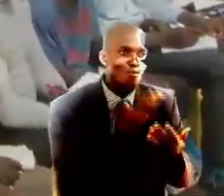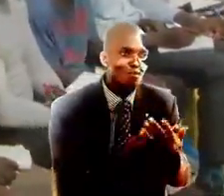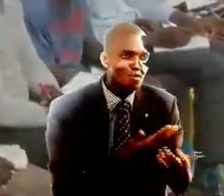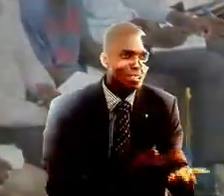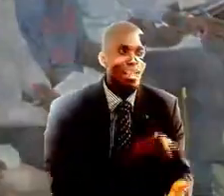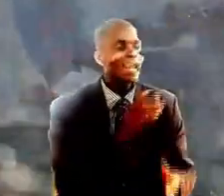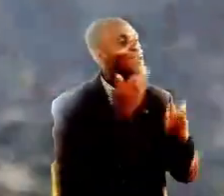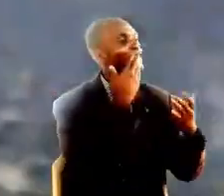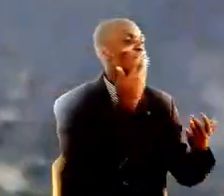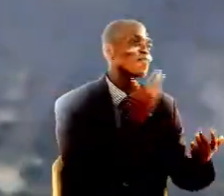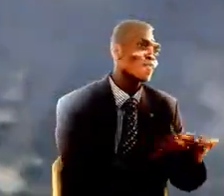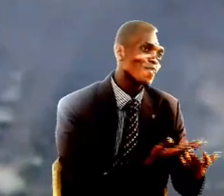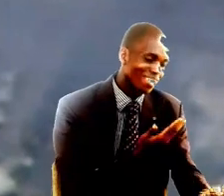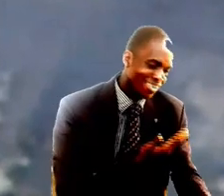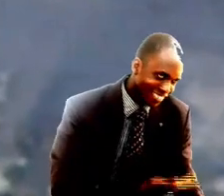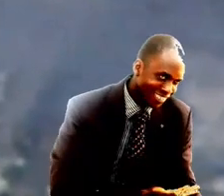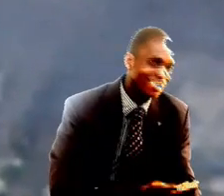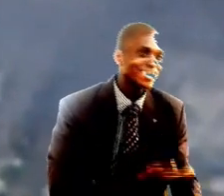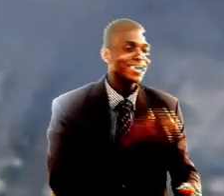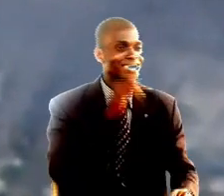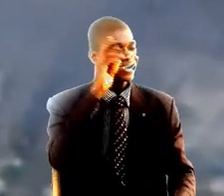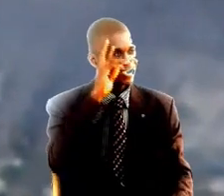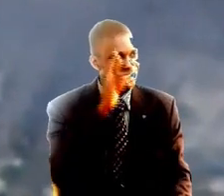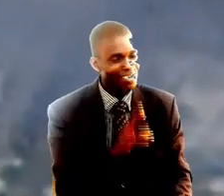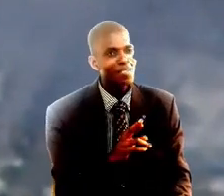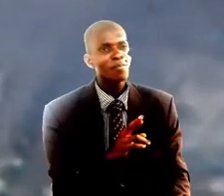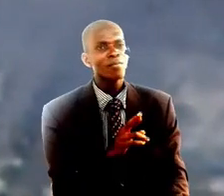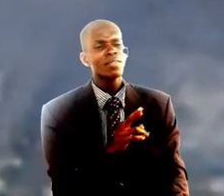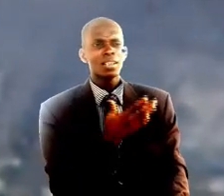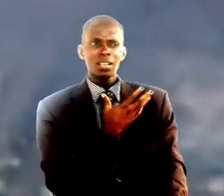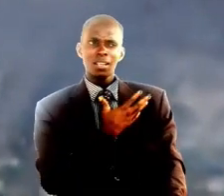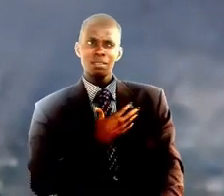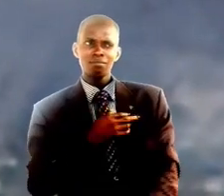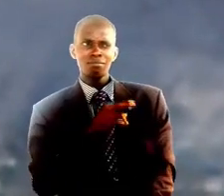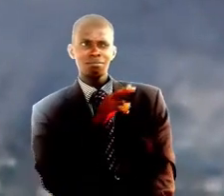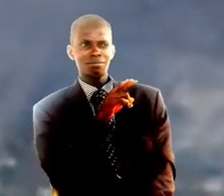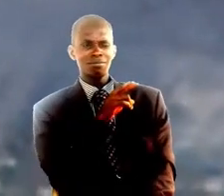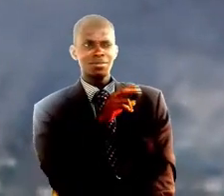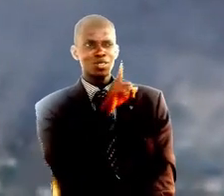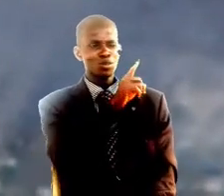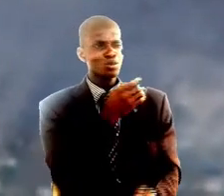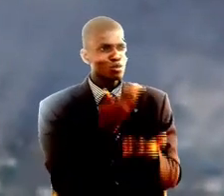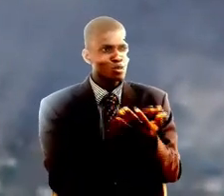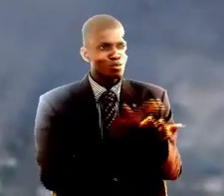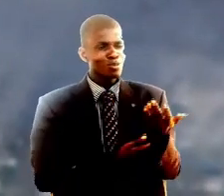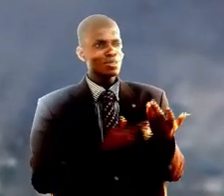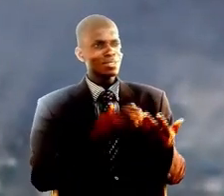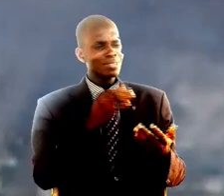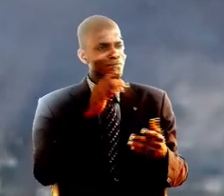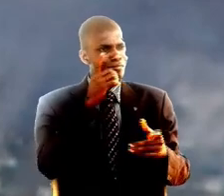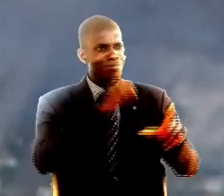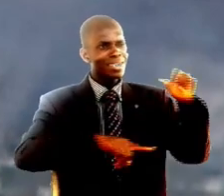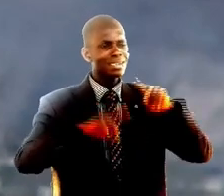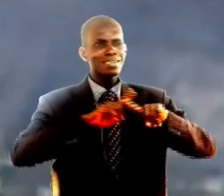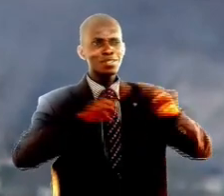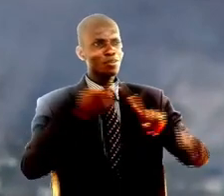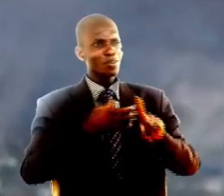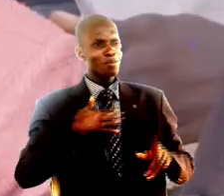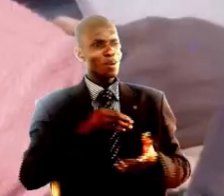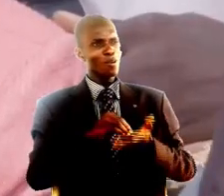you say, good morning. And then your good morning is like, I've never heard a good morning like